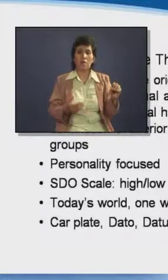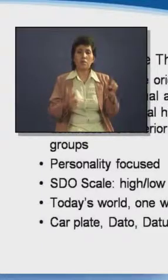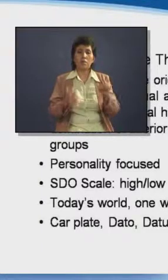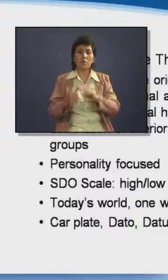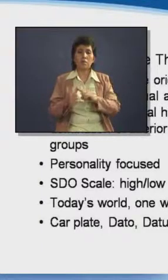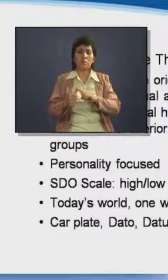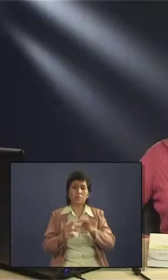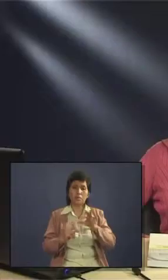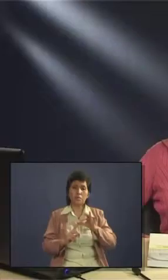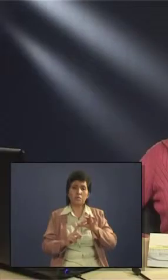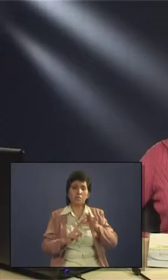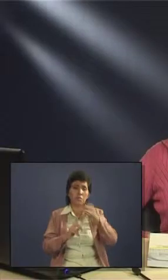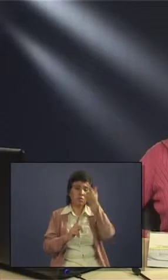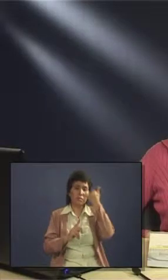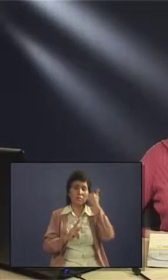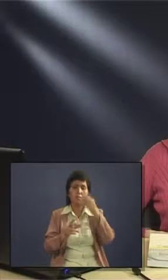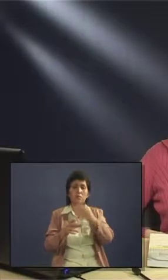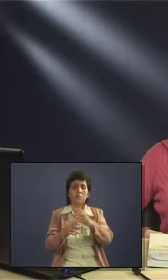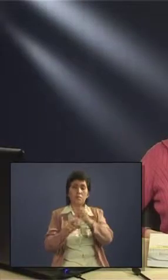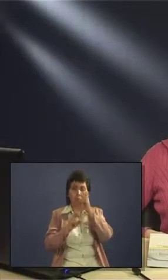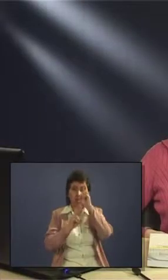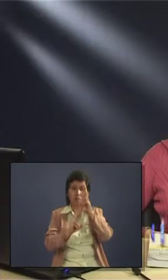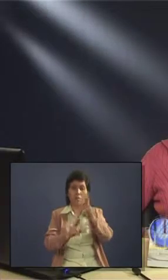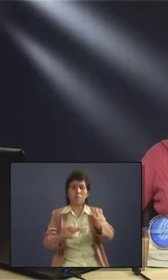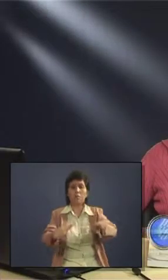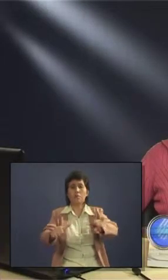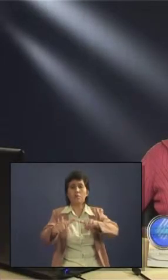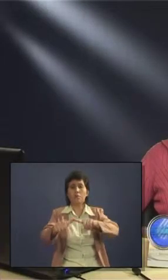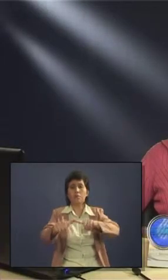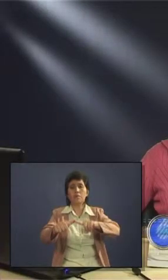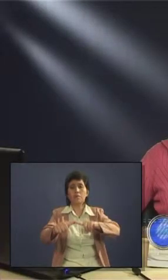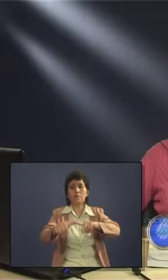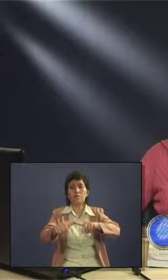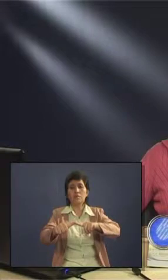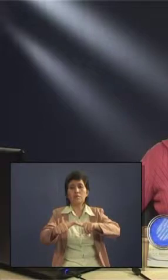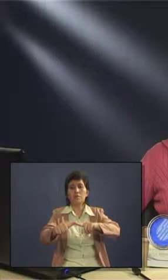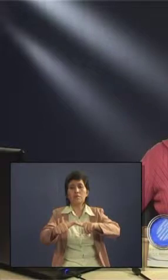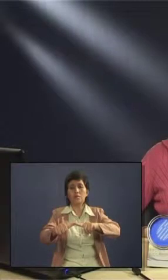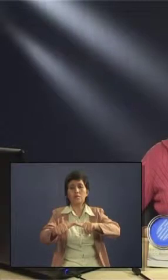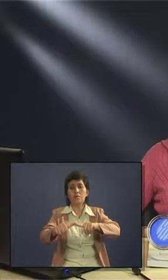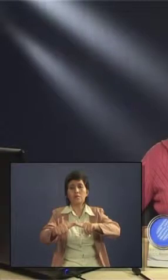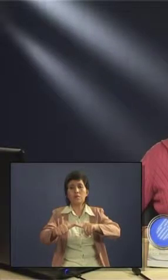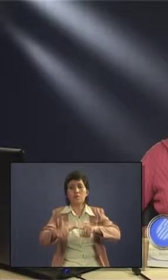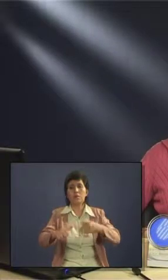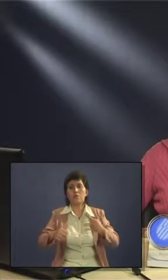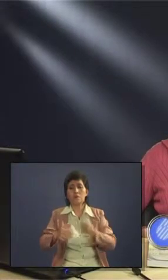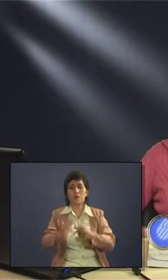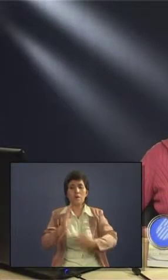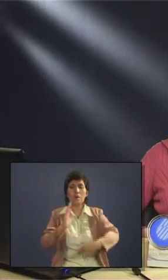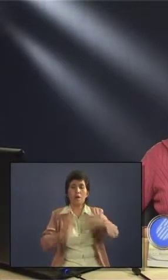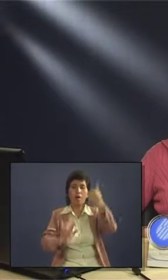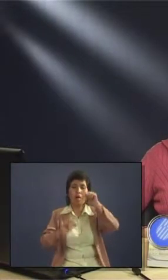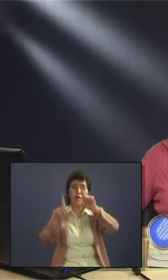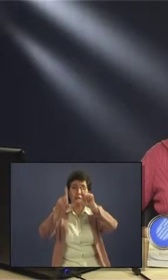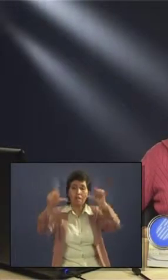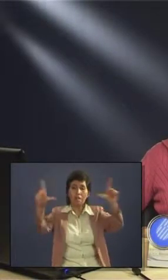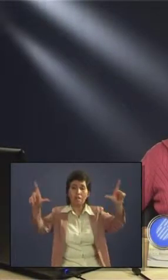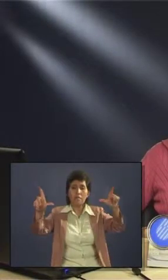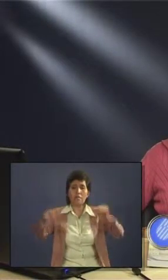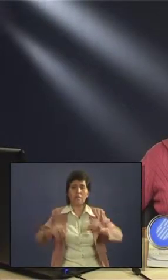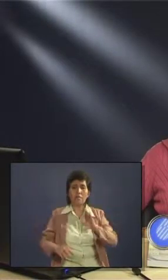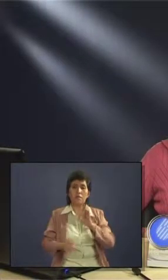plate number. The number 1, it means we are rich and we are in a high level. Okay, if I have a car plate number